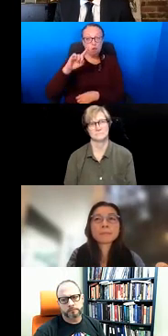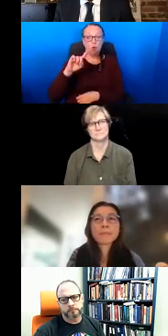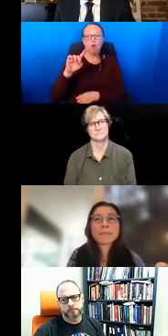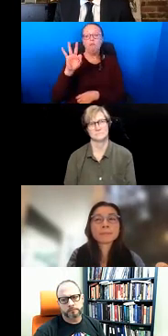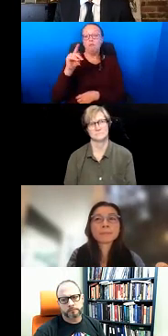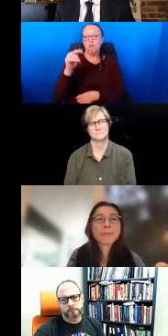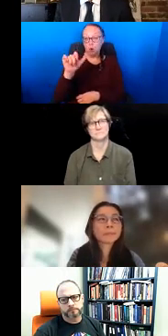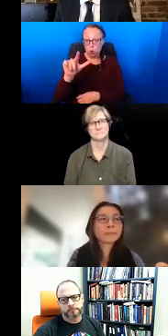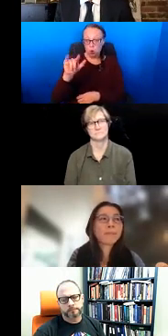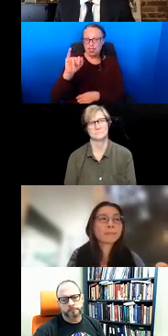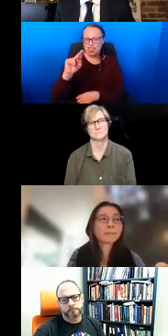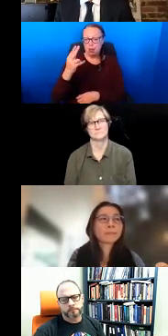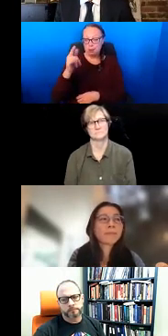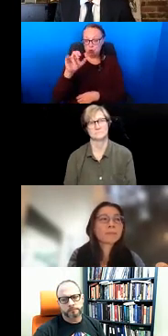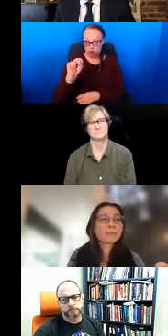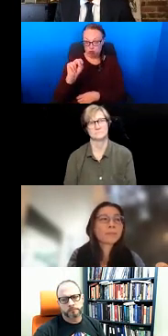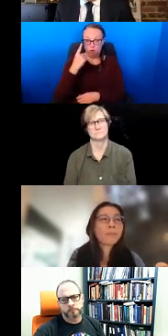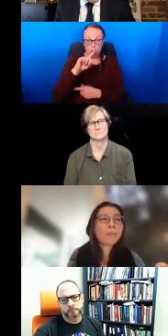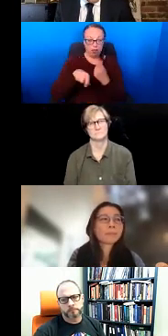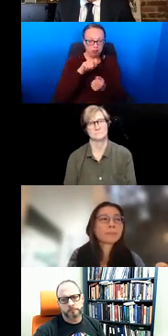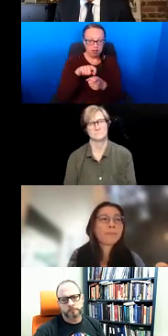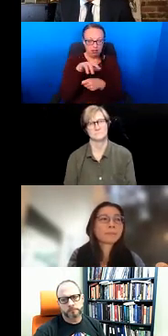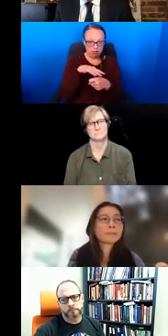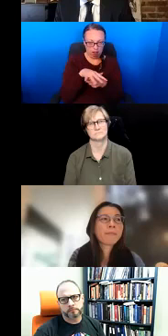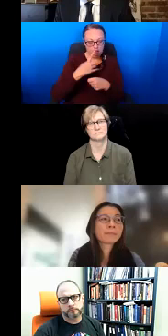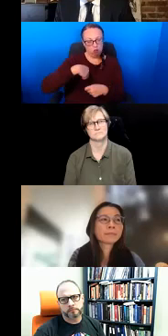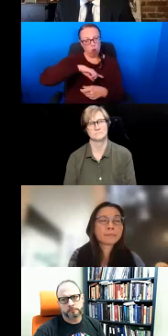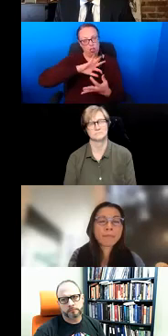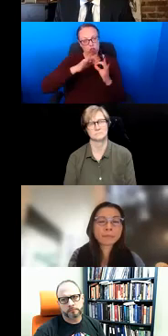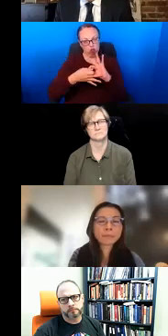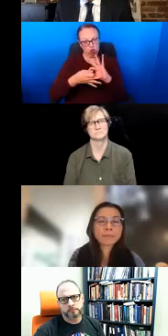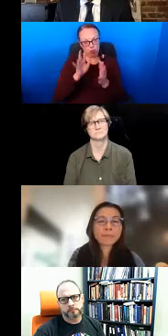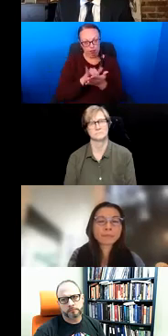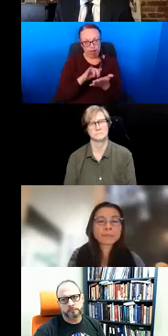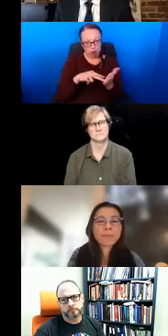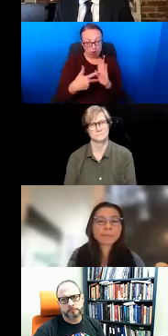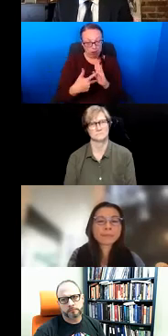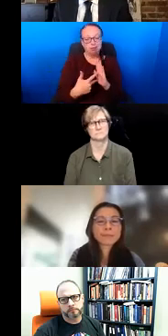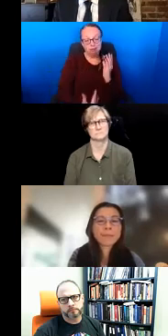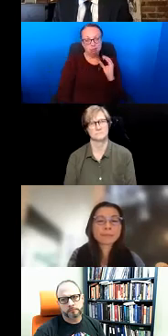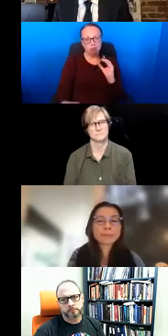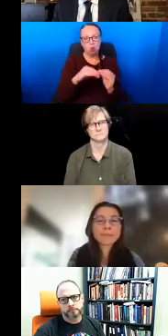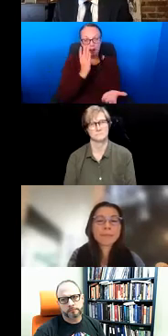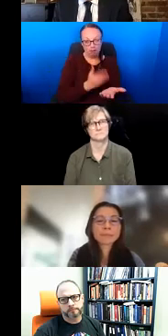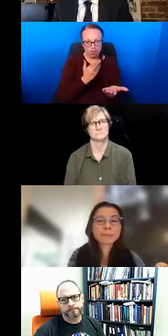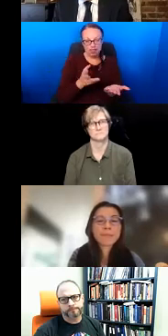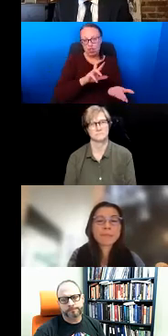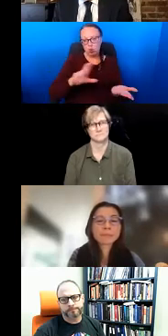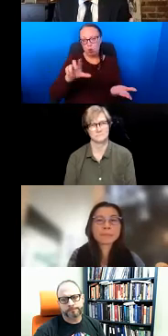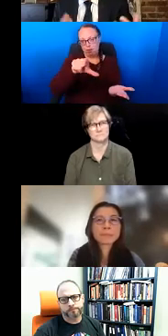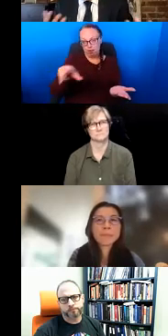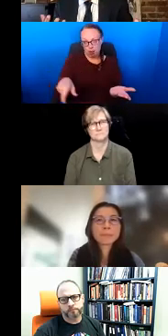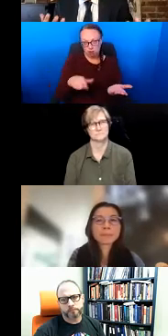a particular site. Right? And so we interpreted that as further evidence that the right hemisphere's role in